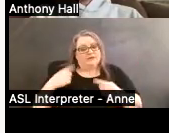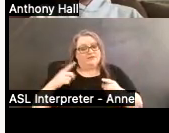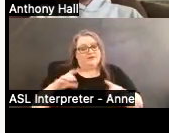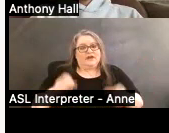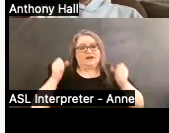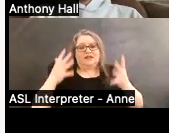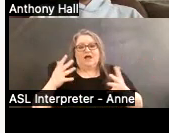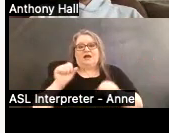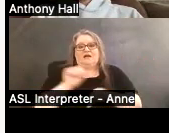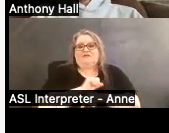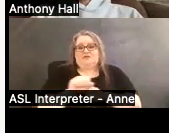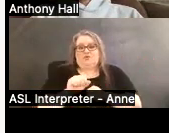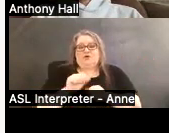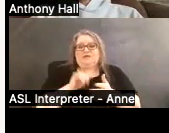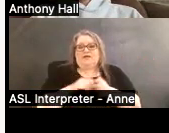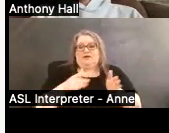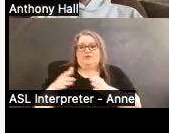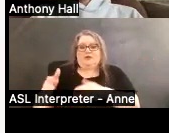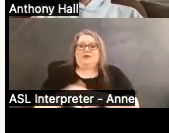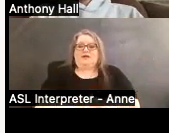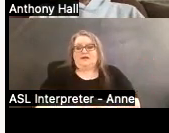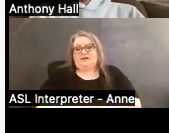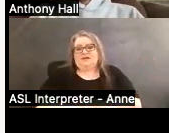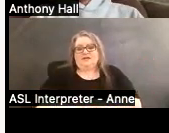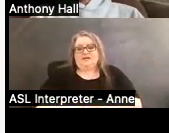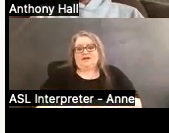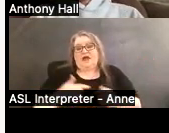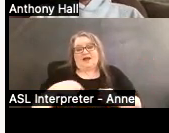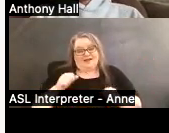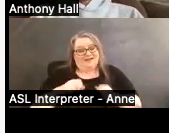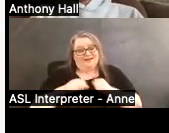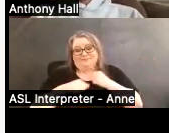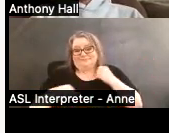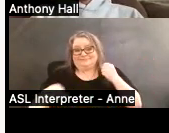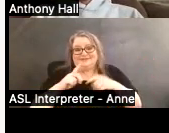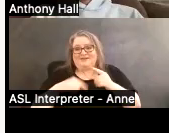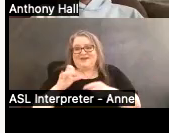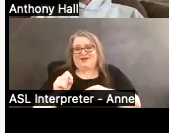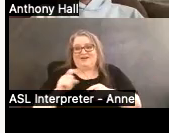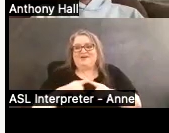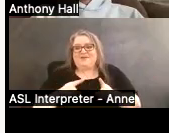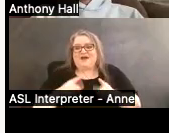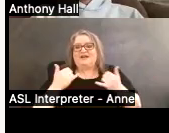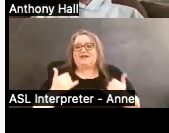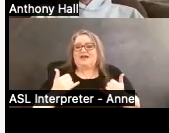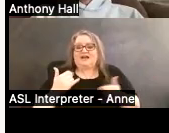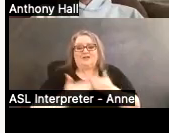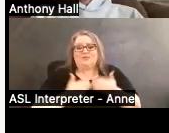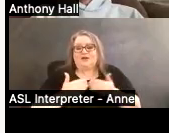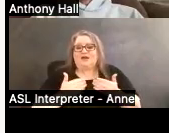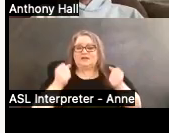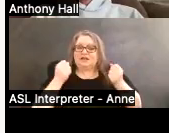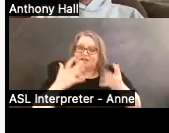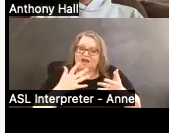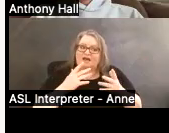groundwork in that way, not just, yeah, I can go on and on about it for days, but now the process, it's a lot of